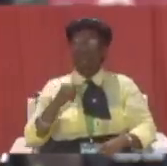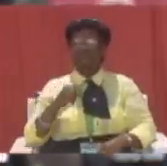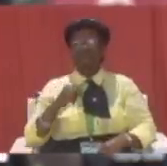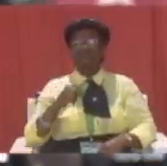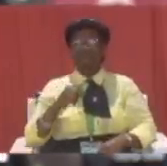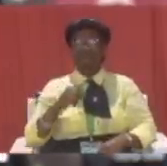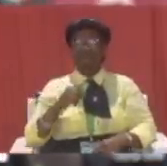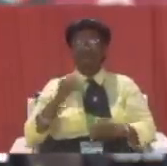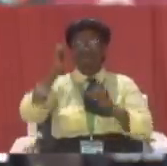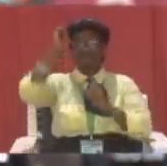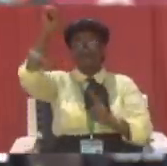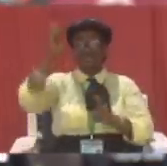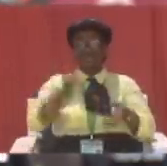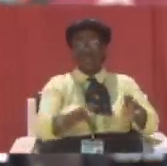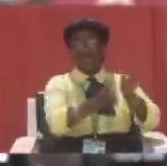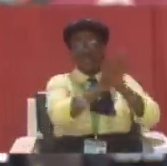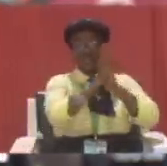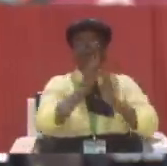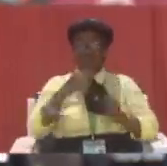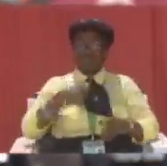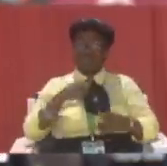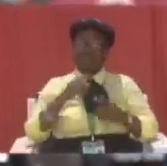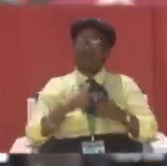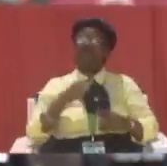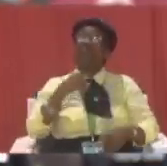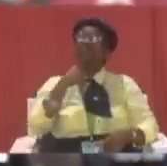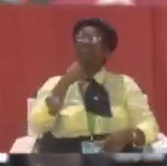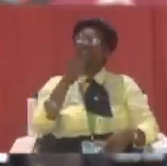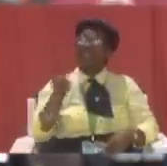He asked me to tell you,